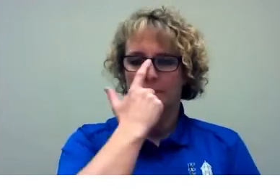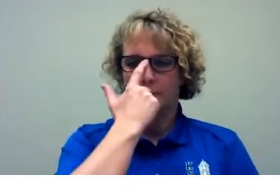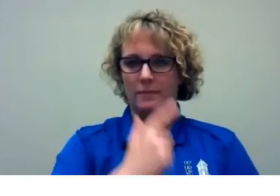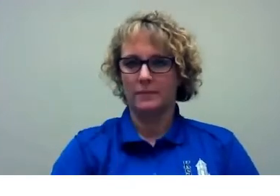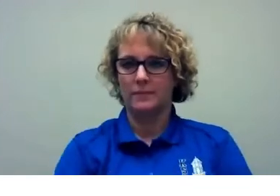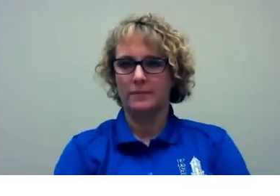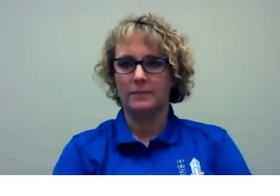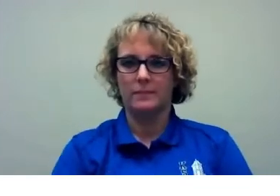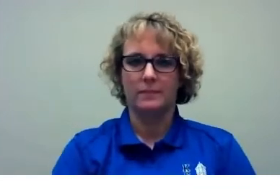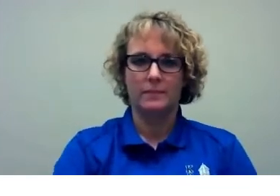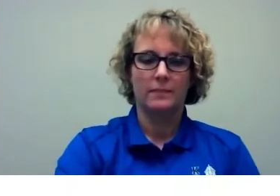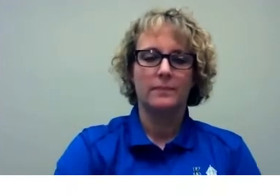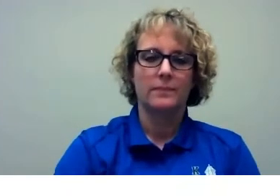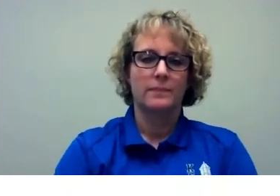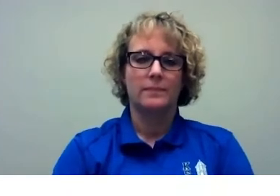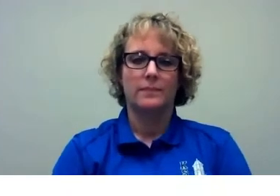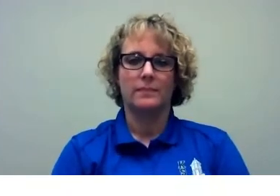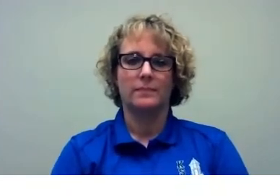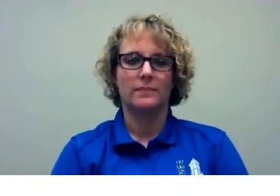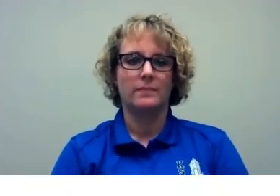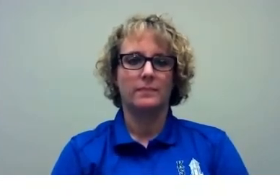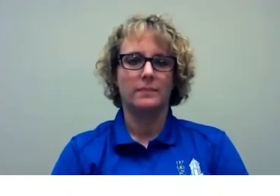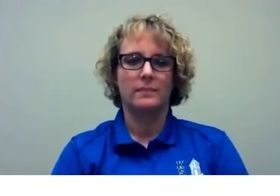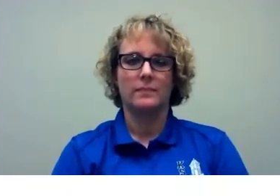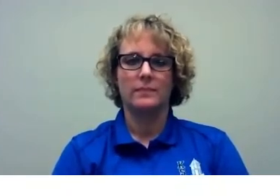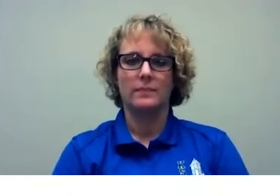to ask for mentoring. You can always do that.